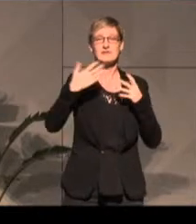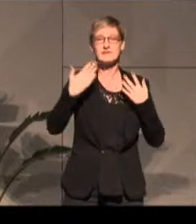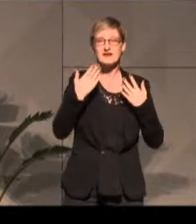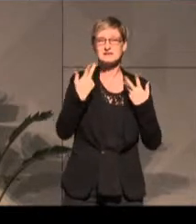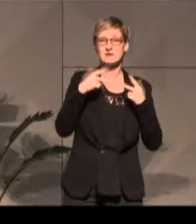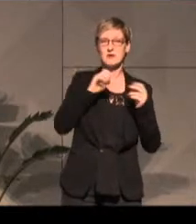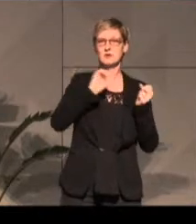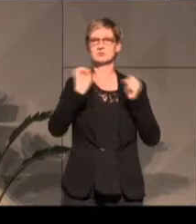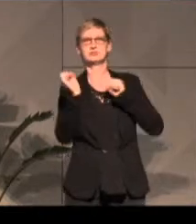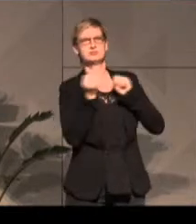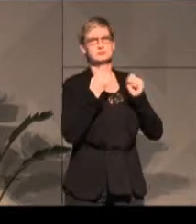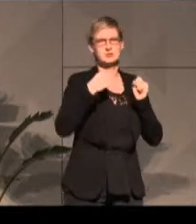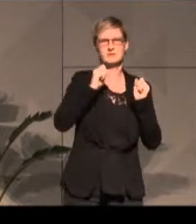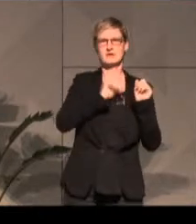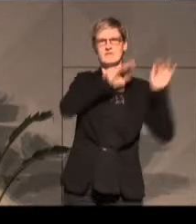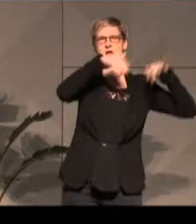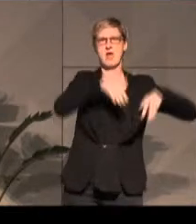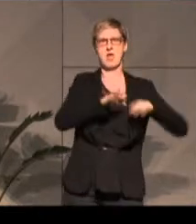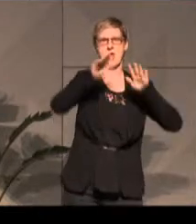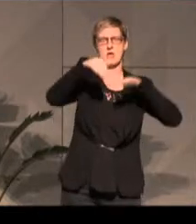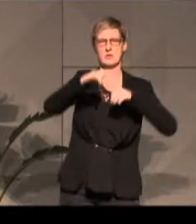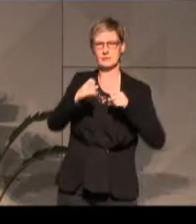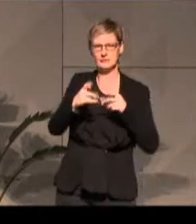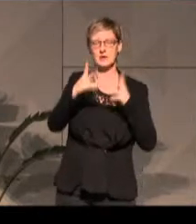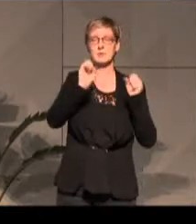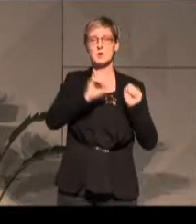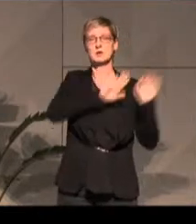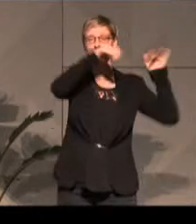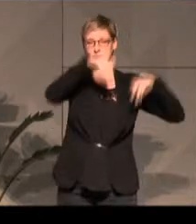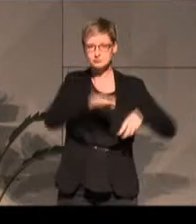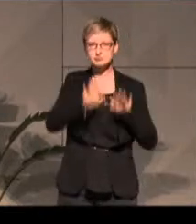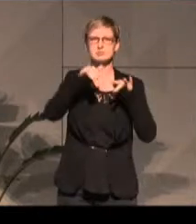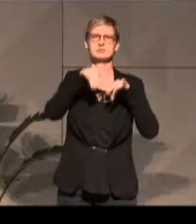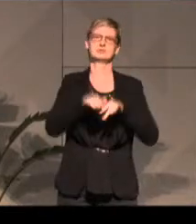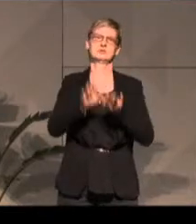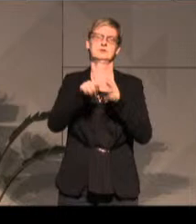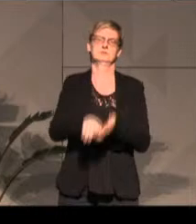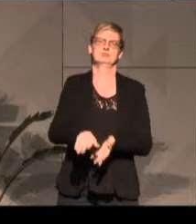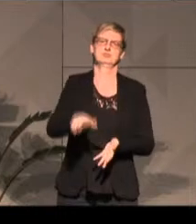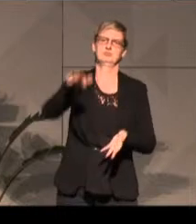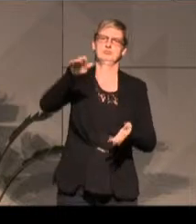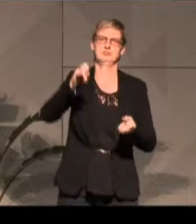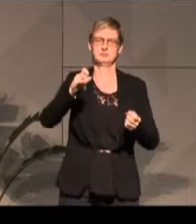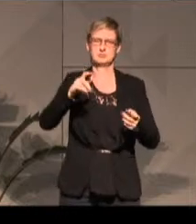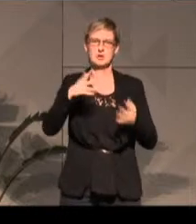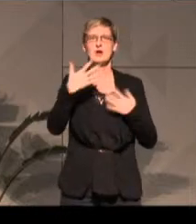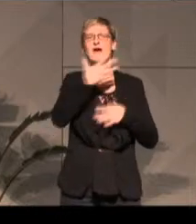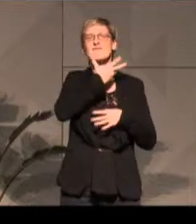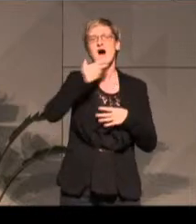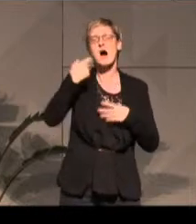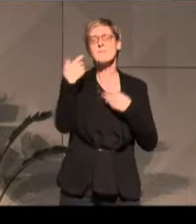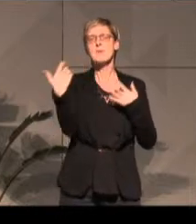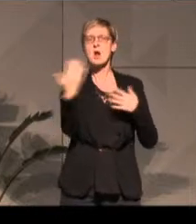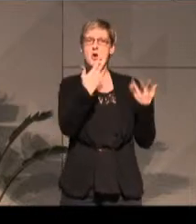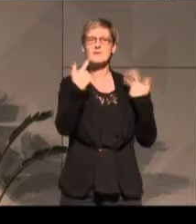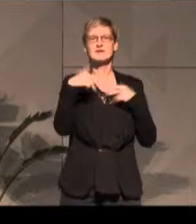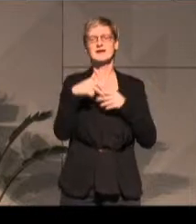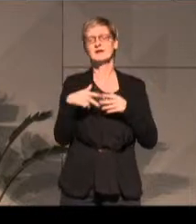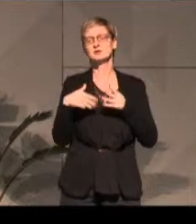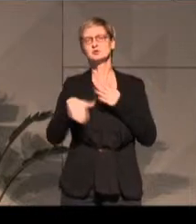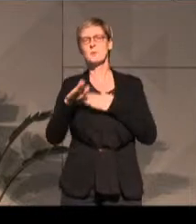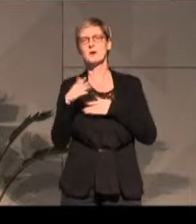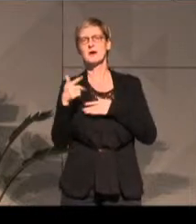temperature dynamic will cause waves that can be stationary, and that can mean